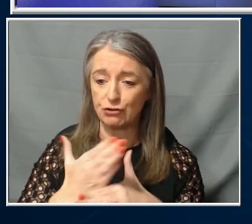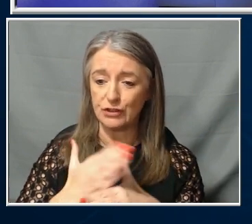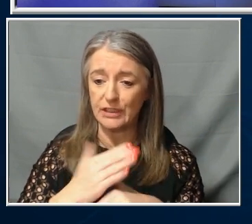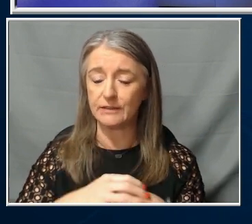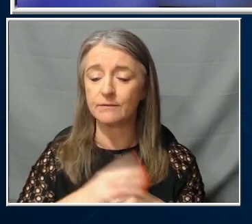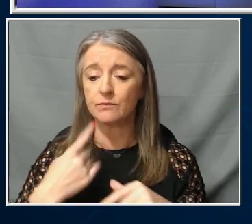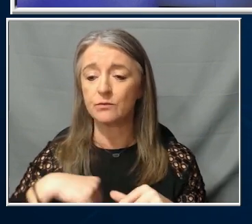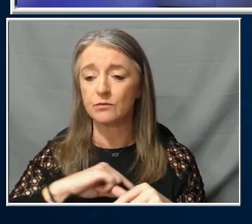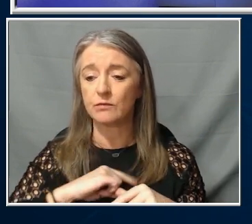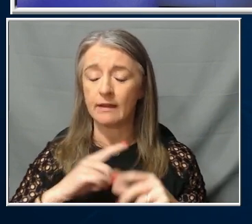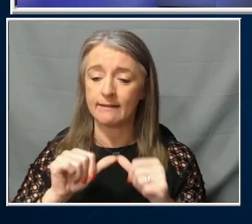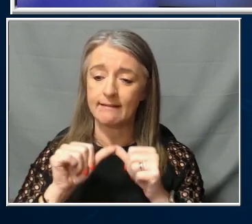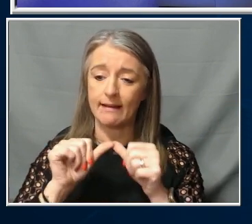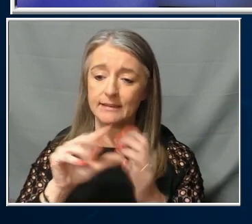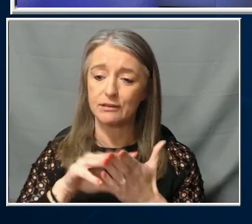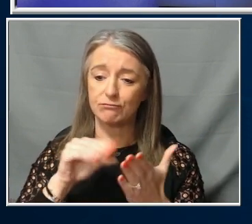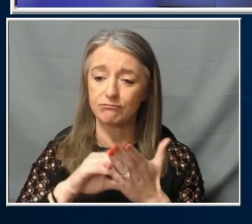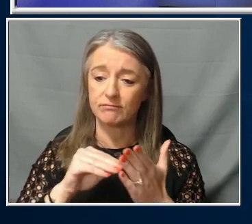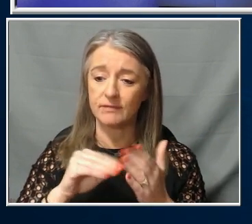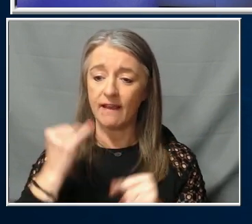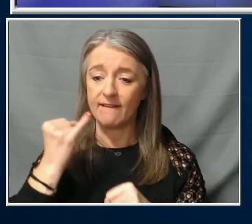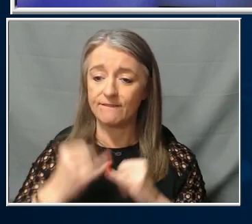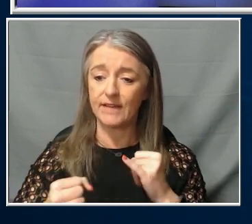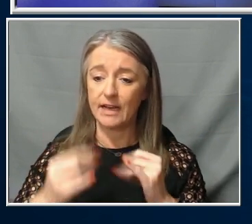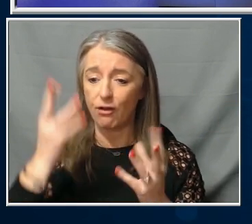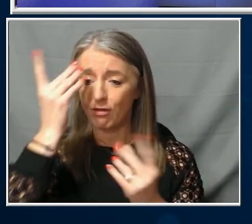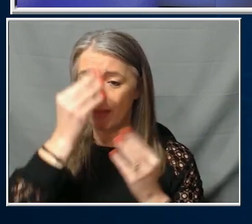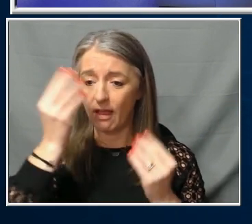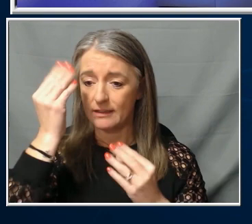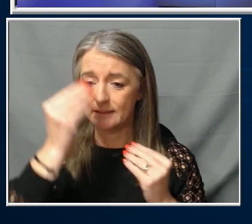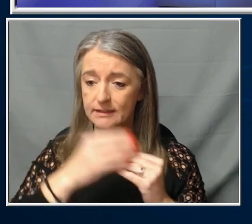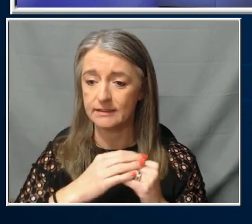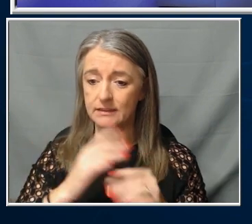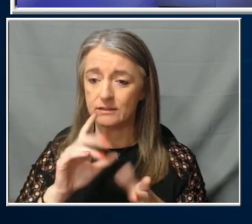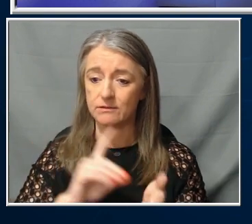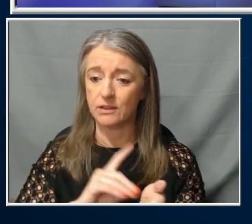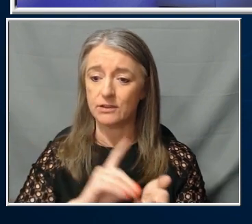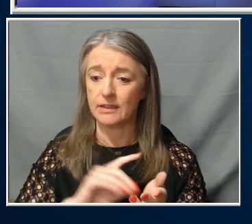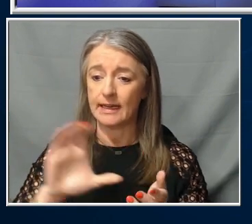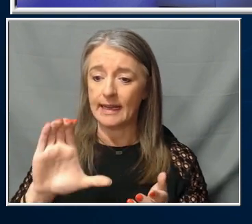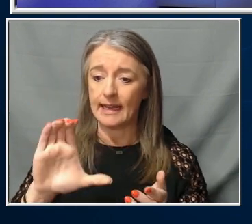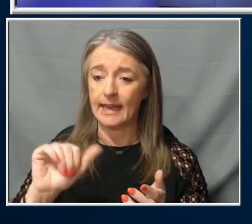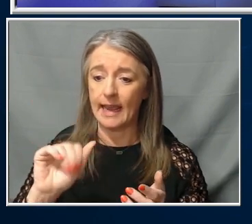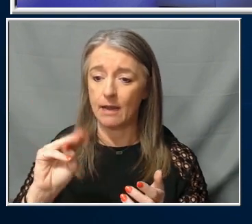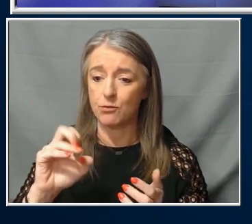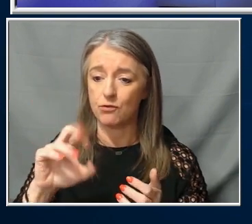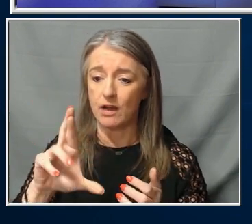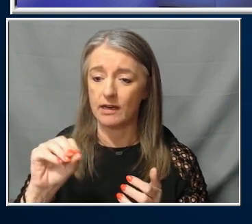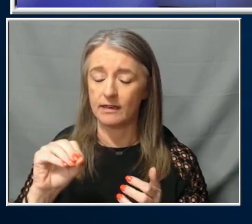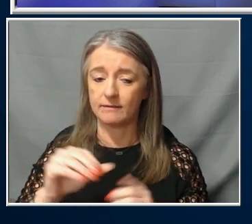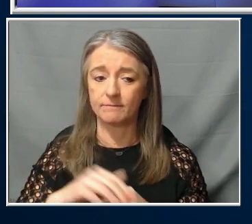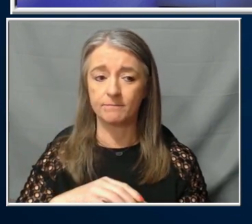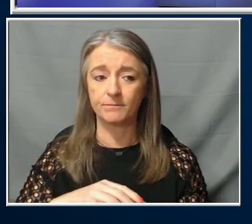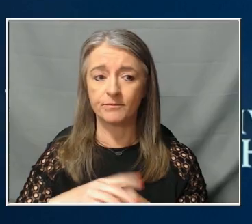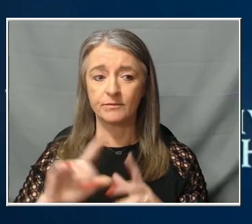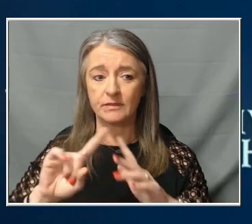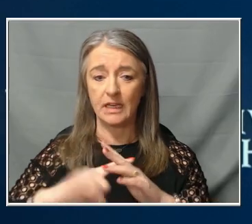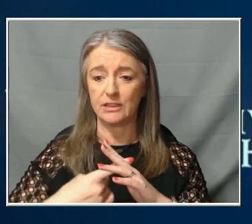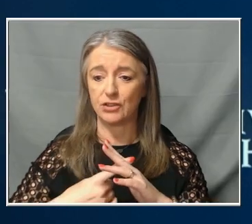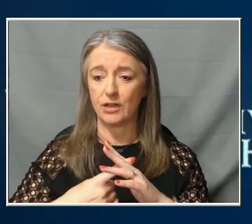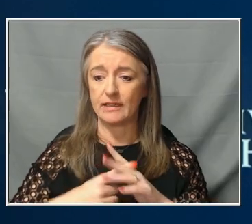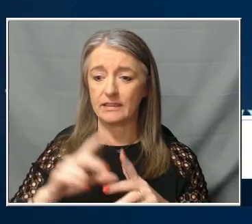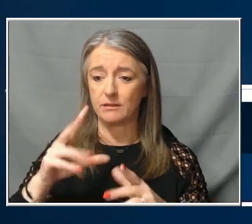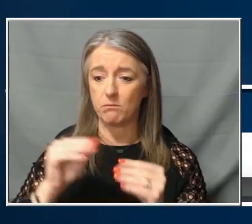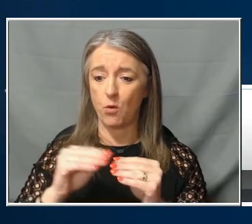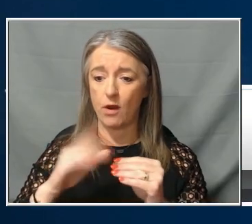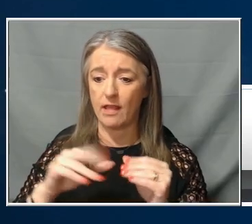we're just constantly learning. I want to get to our final thoughts, and Dr. Camerata, I'm just going to start with you. Well, just to say that I went into this 30 plus years